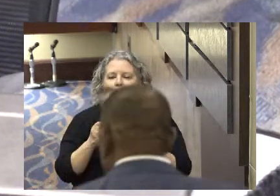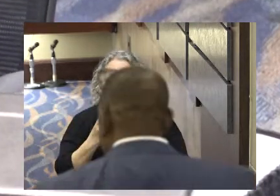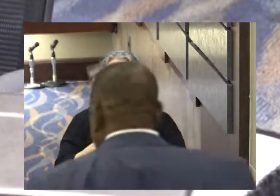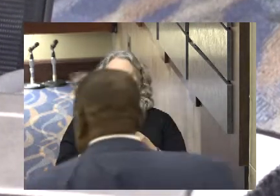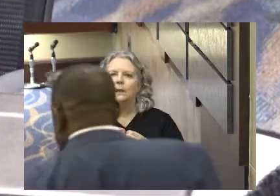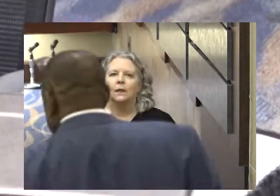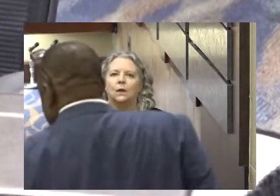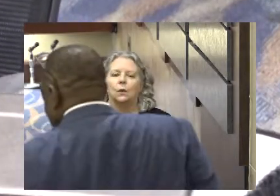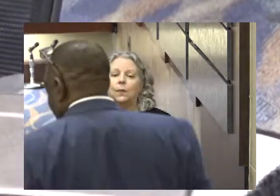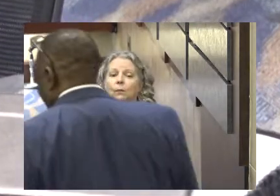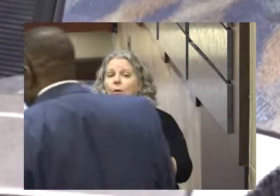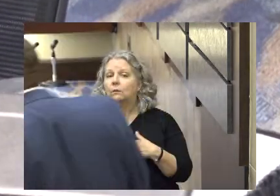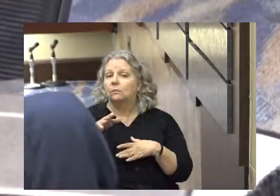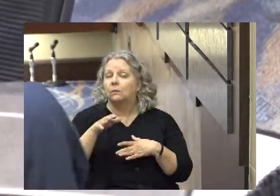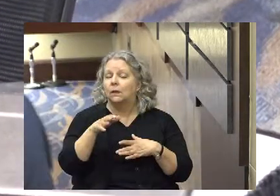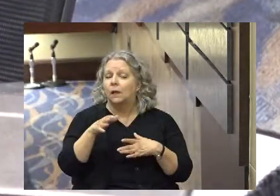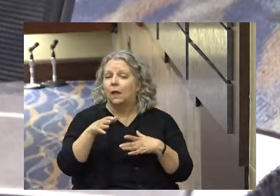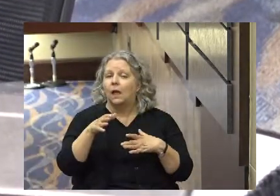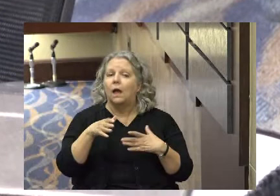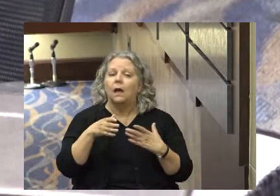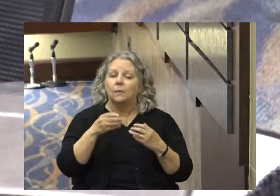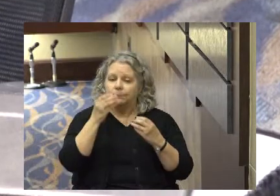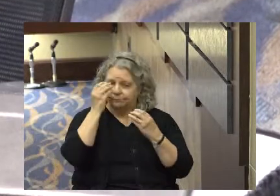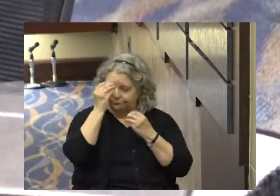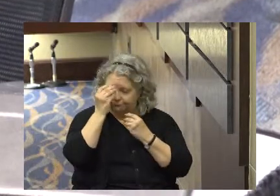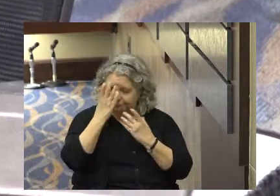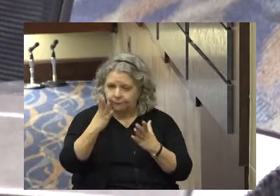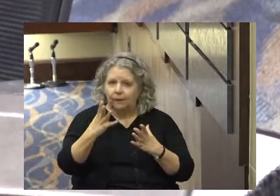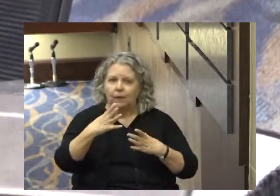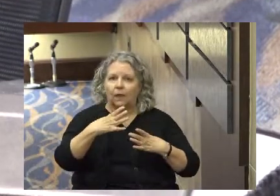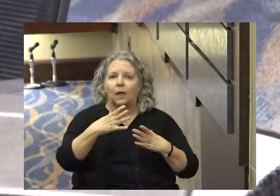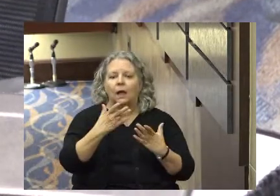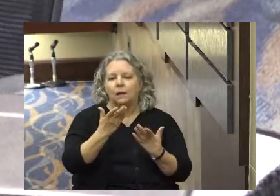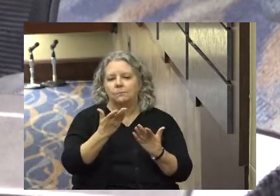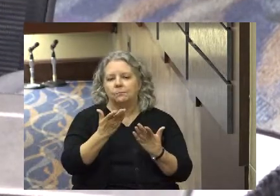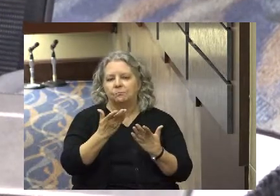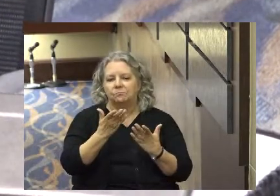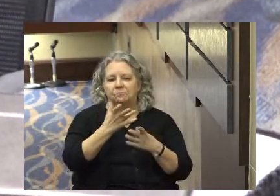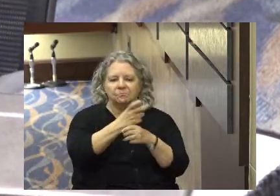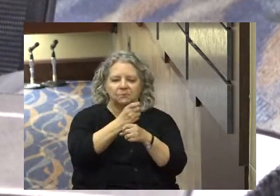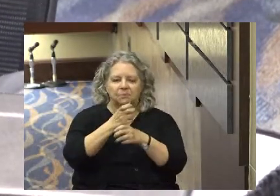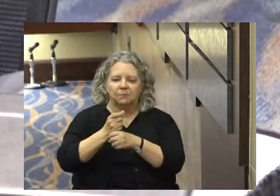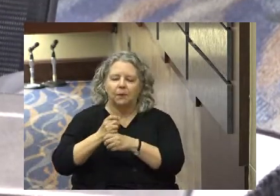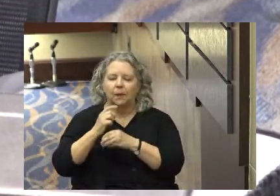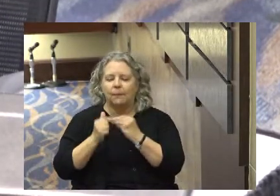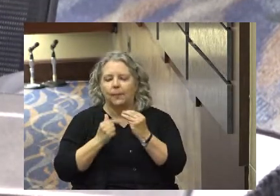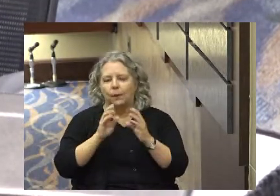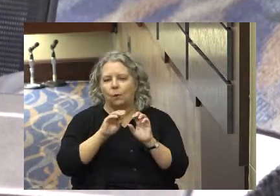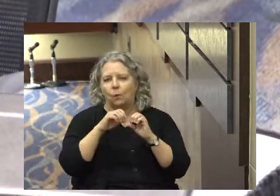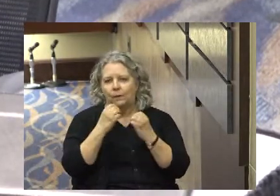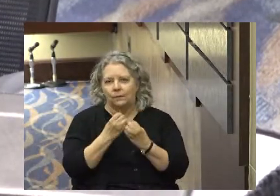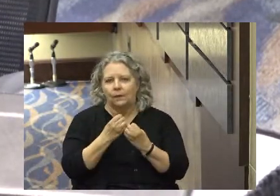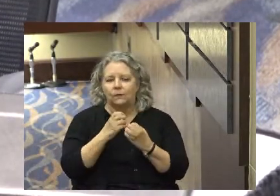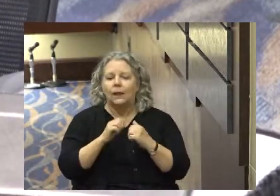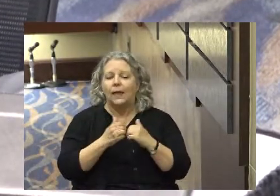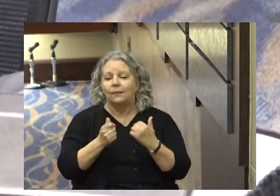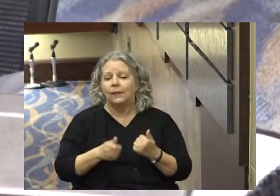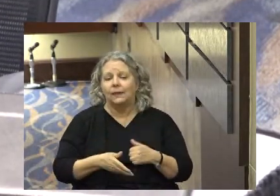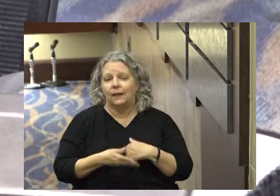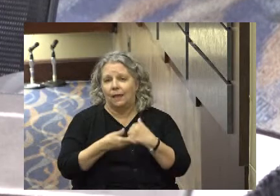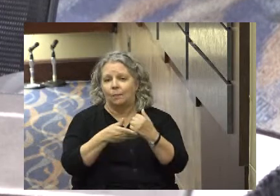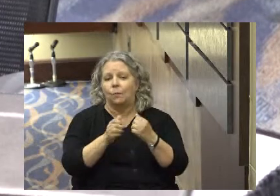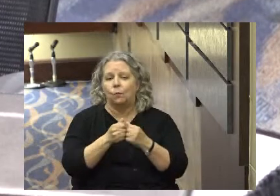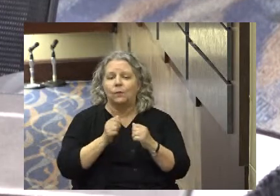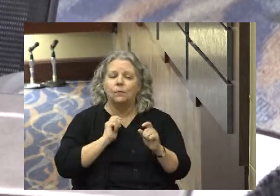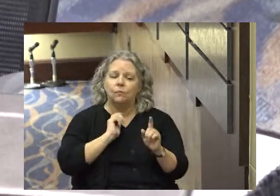organization, accomplishments, and notably how they can assist with the implementation of the proposed housing study goals